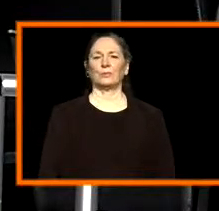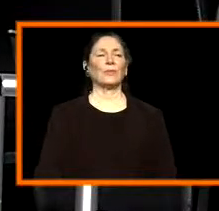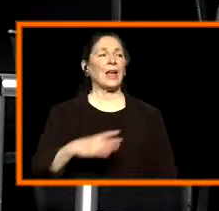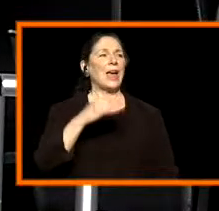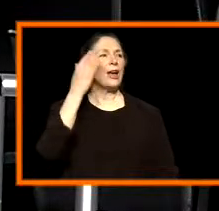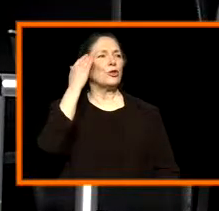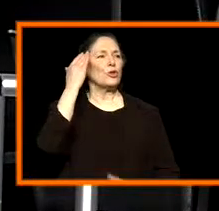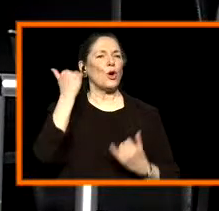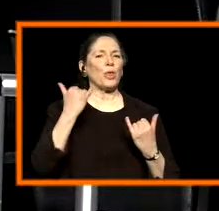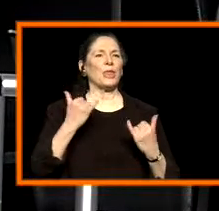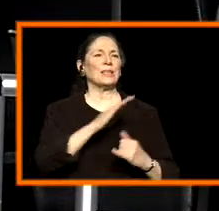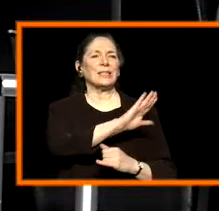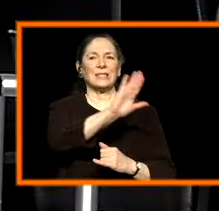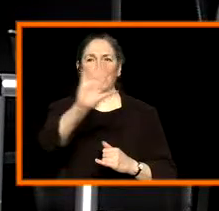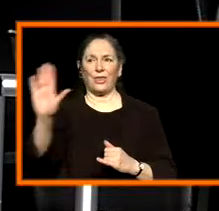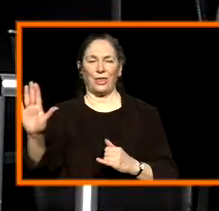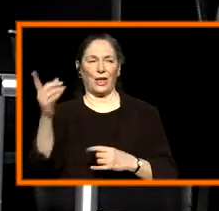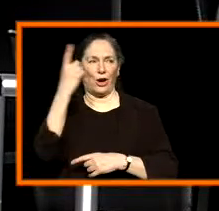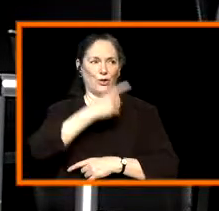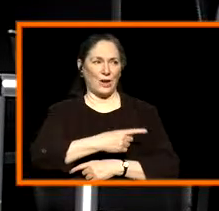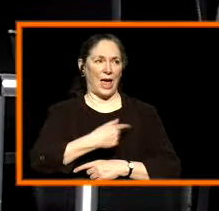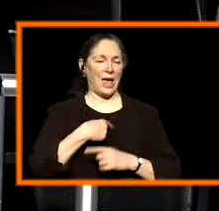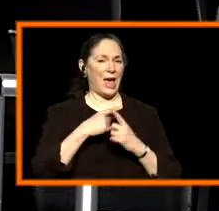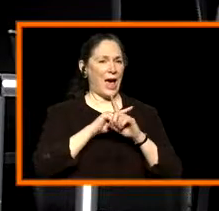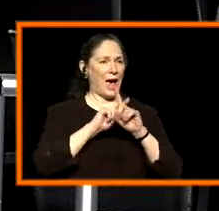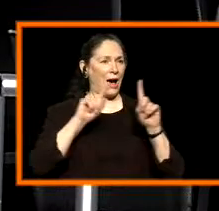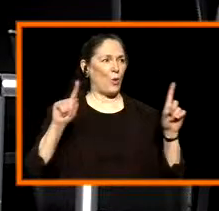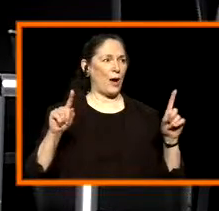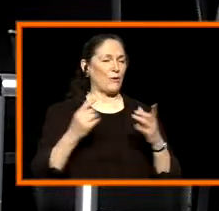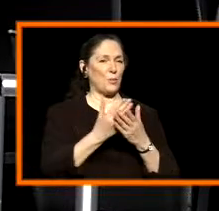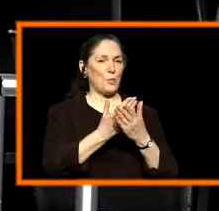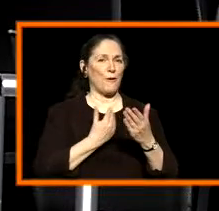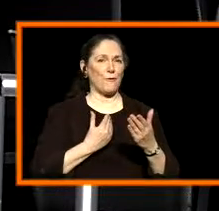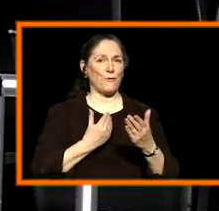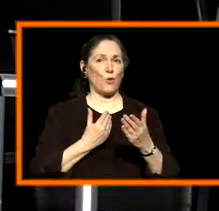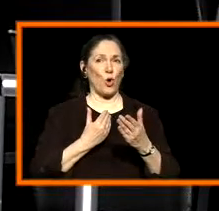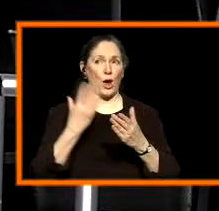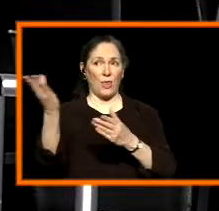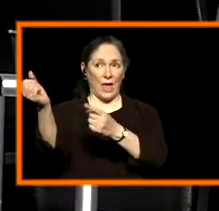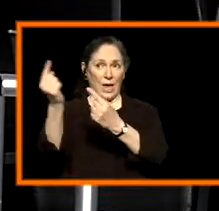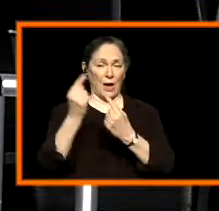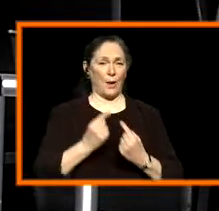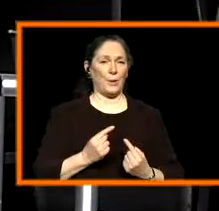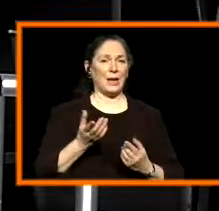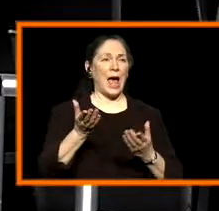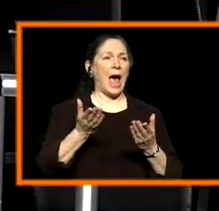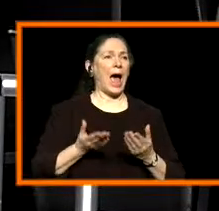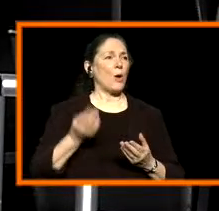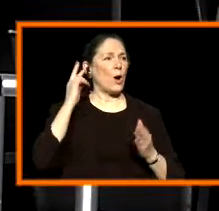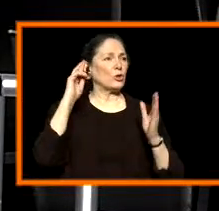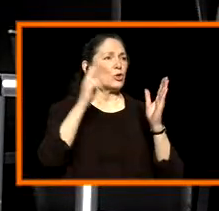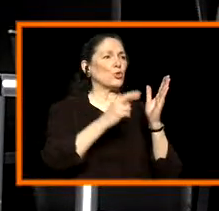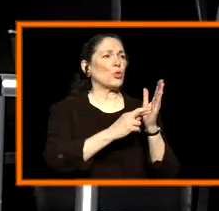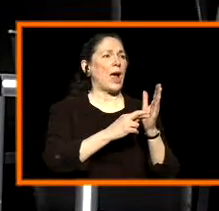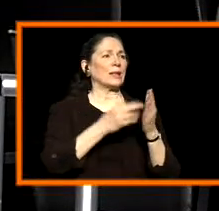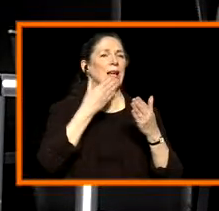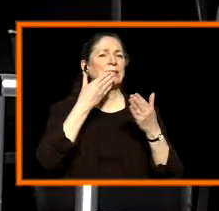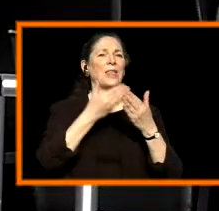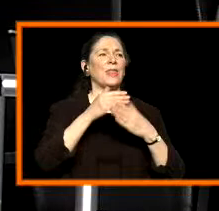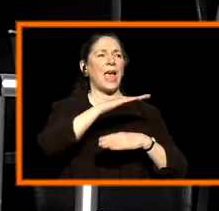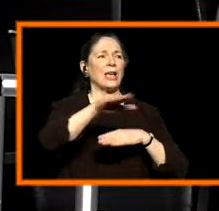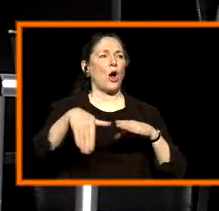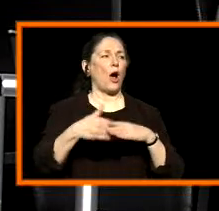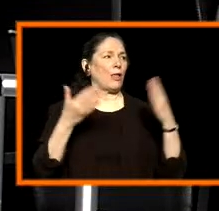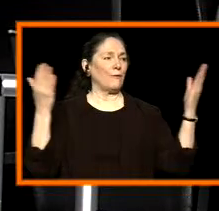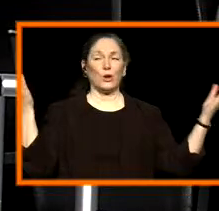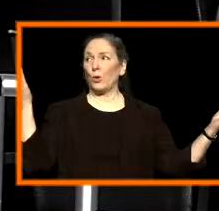And you know, this is their day. However, before we bring them out, I would like to recognize and thank all